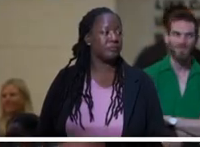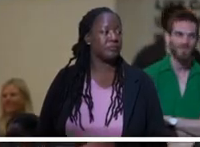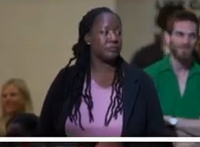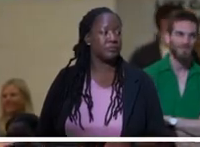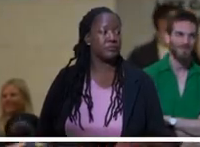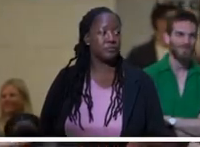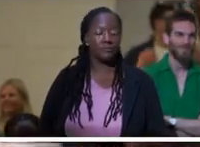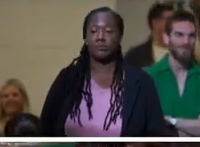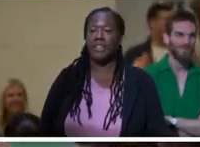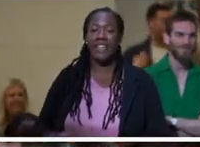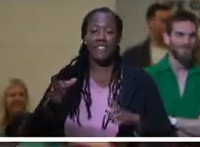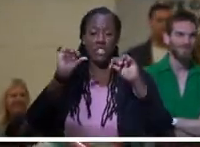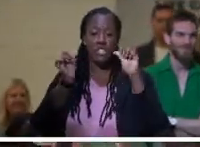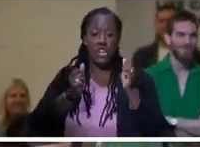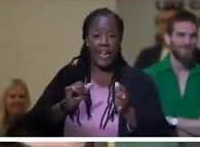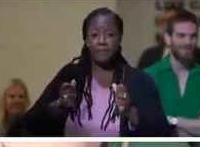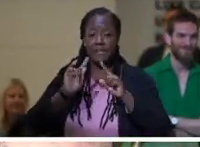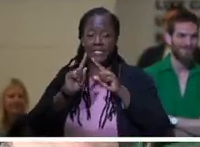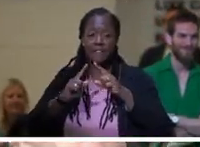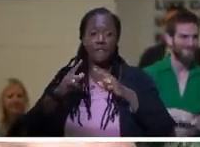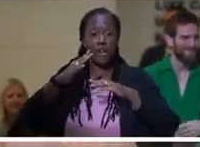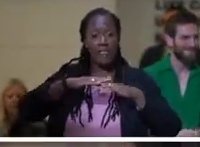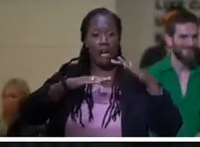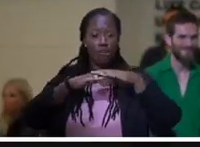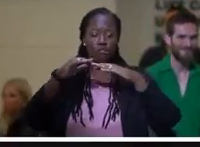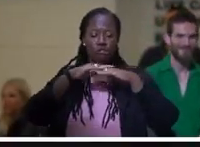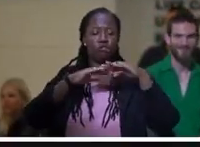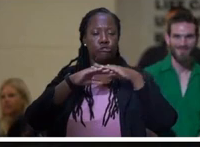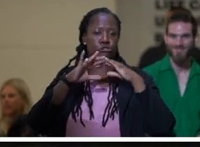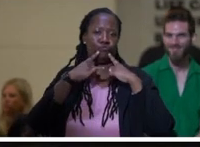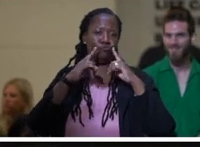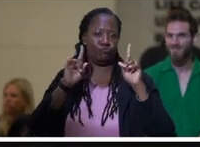Shapes and layers for me. Have to agree.